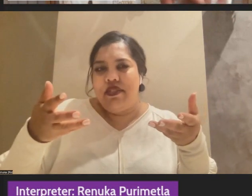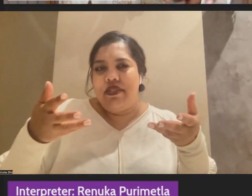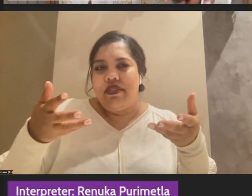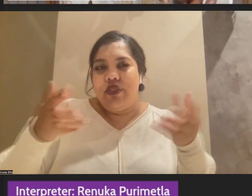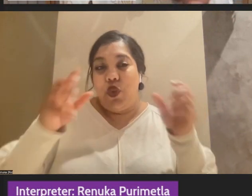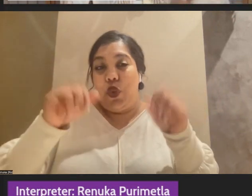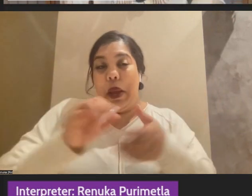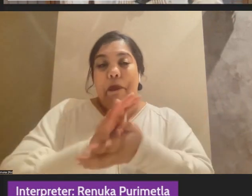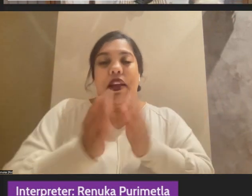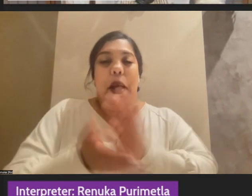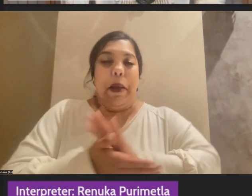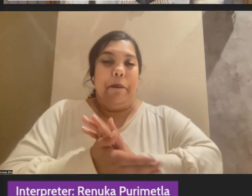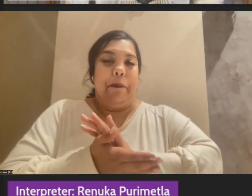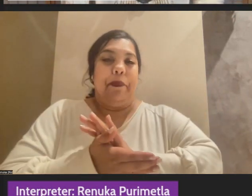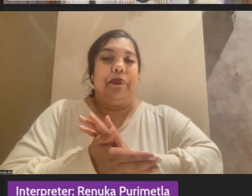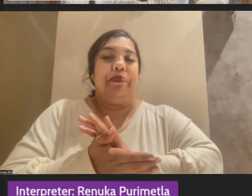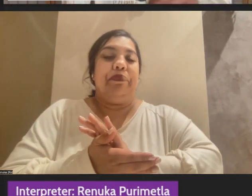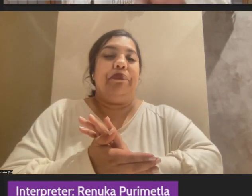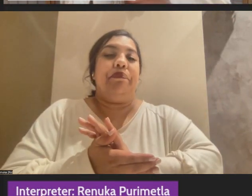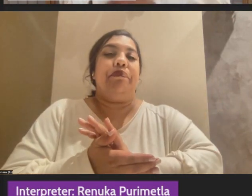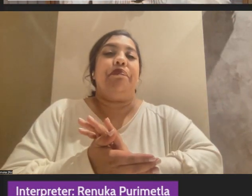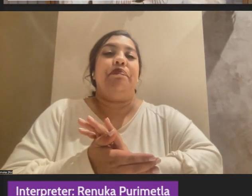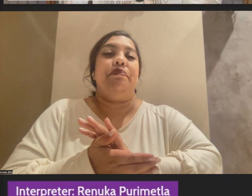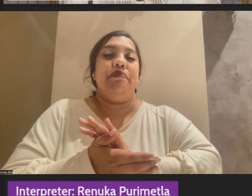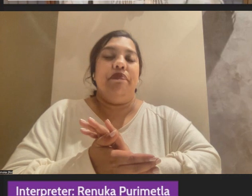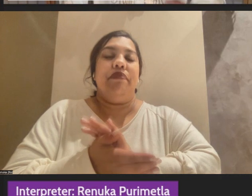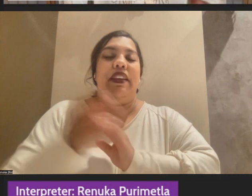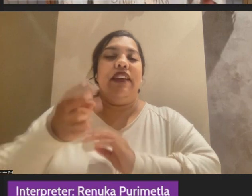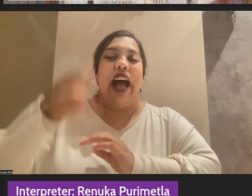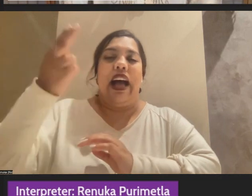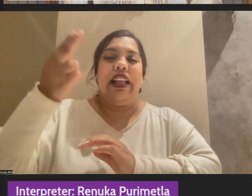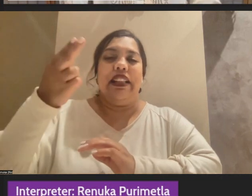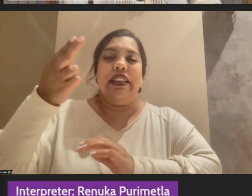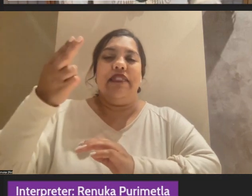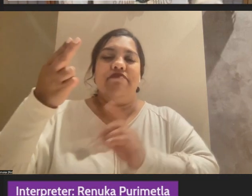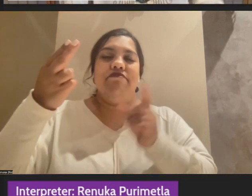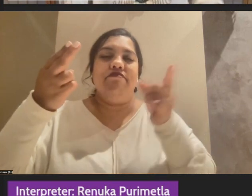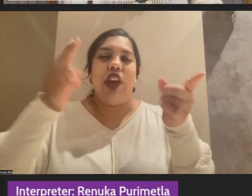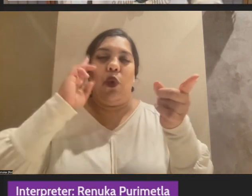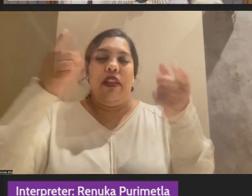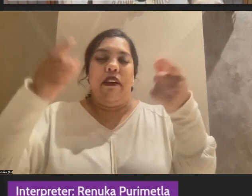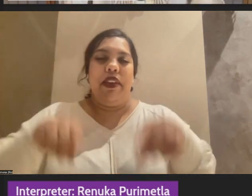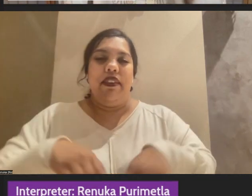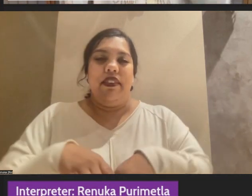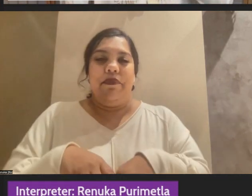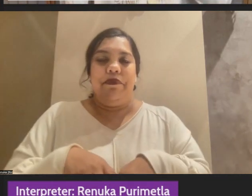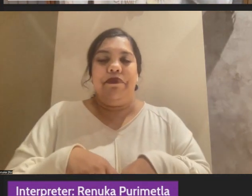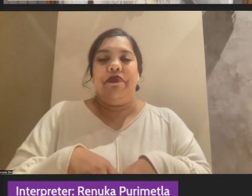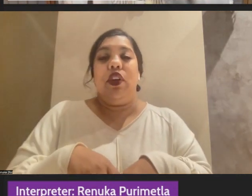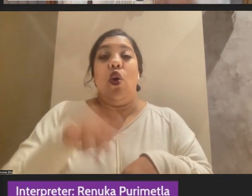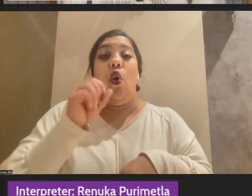even deeper, because there's a third word, which she says, if something is inevitable, if it's